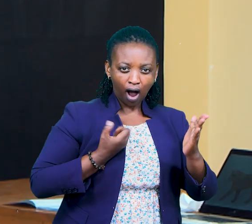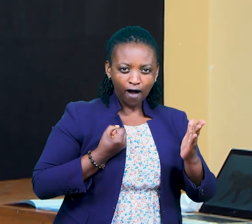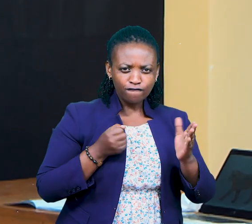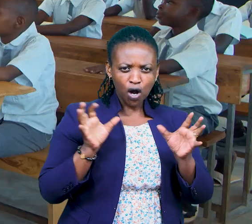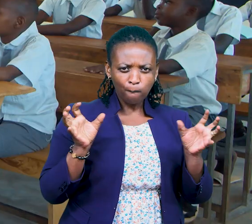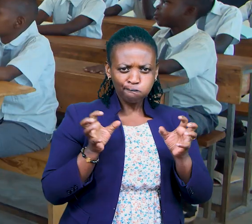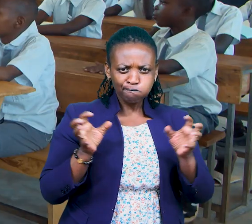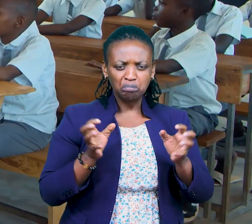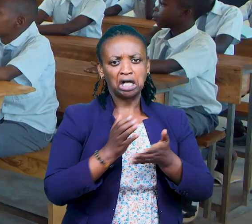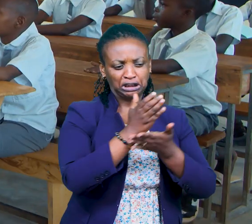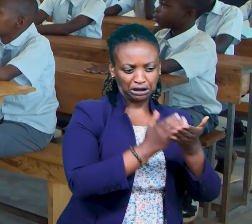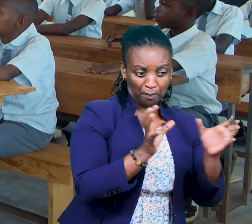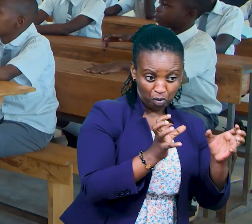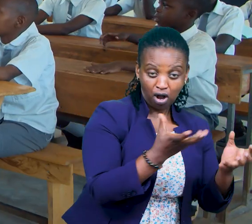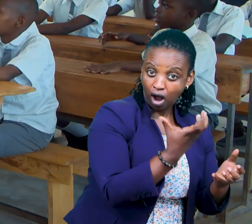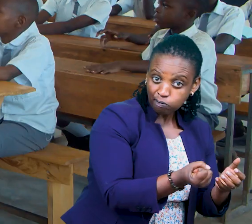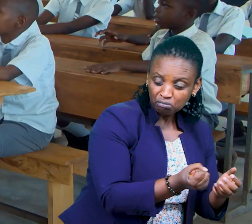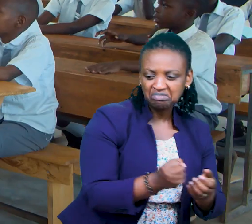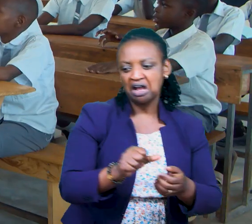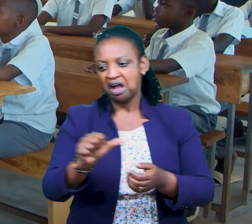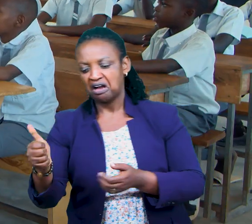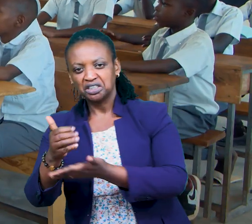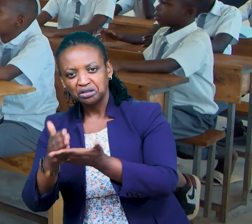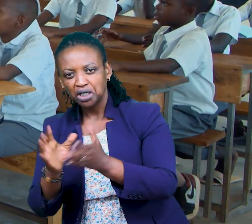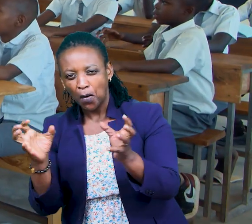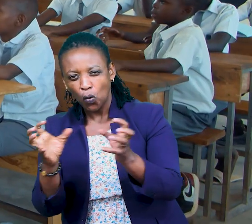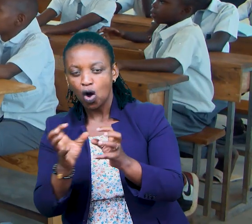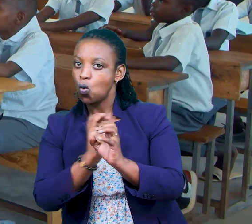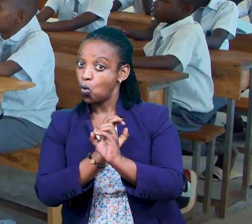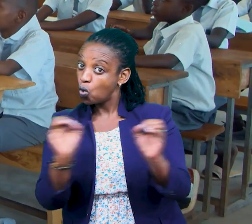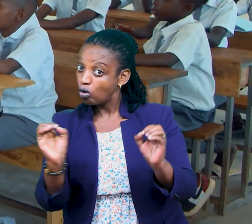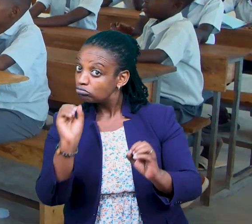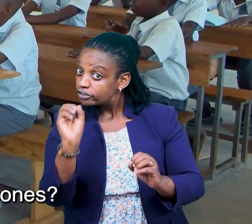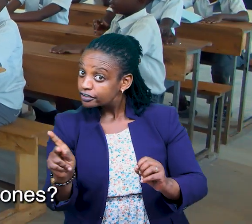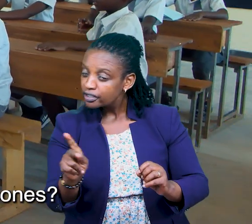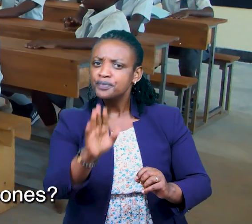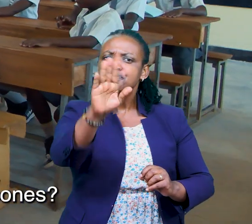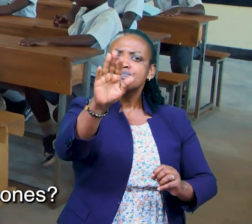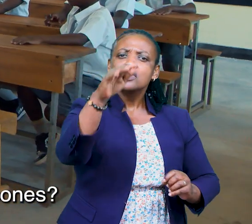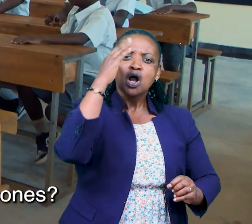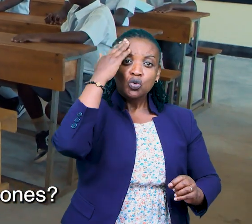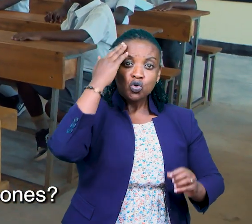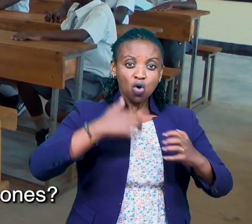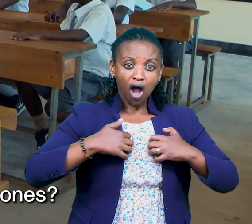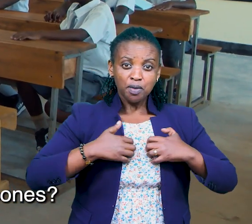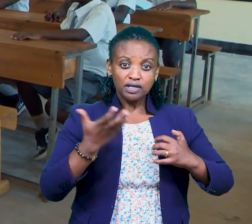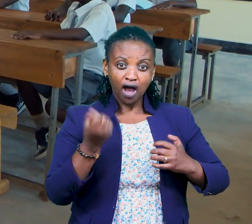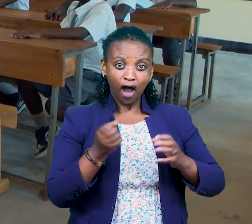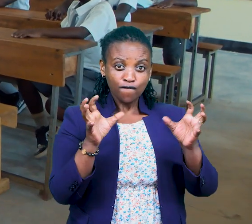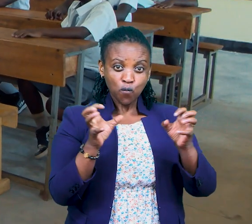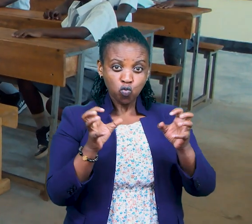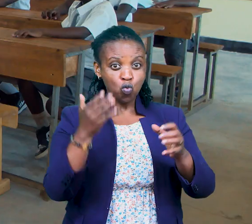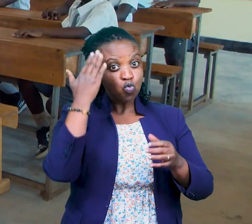bones. Some have bones, some don't. Okay? Do you know the animals that have